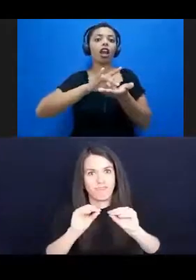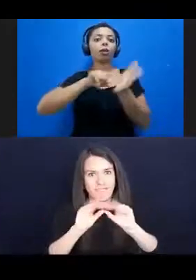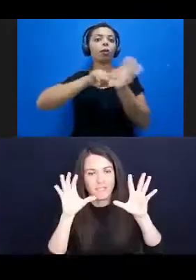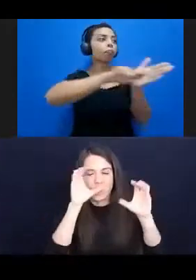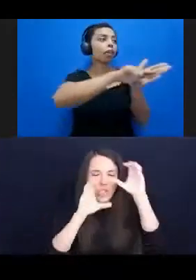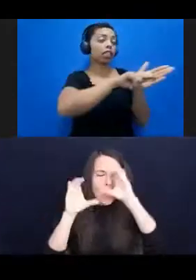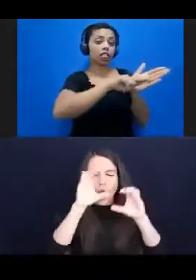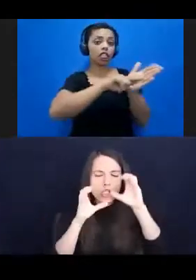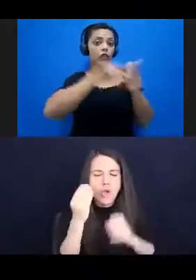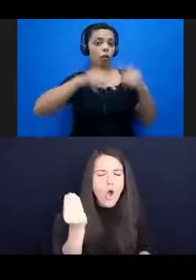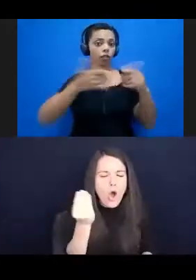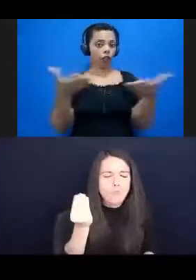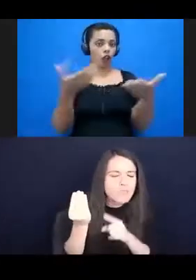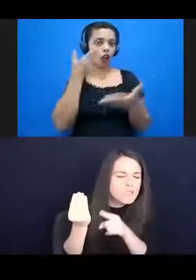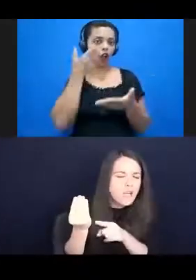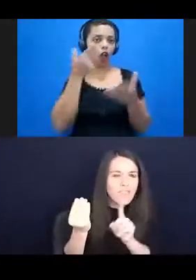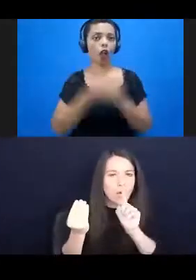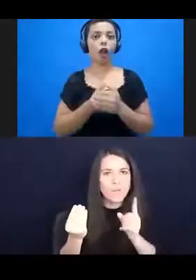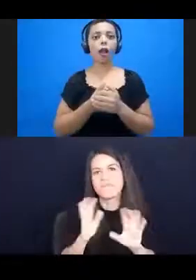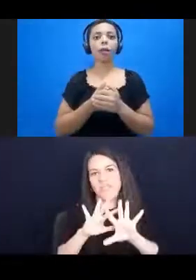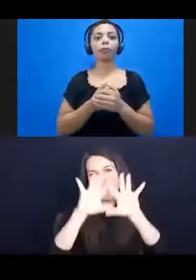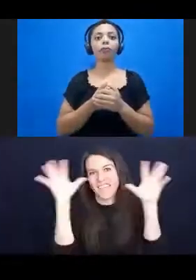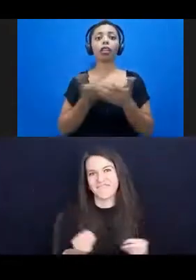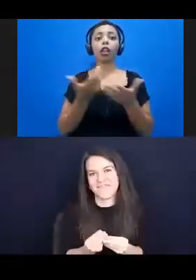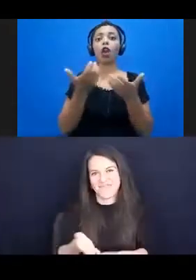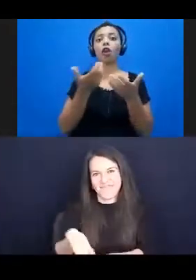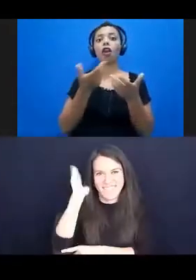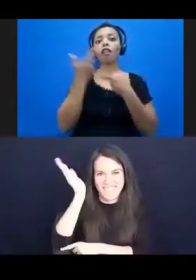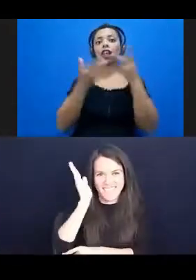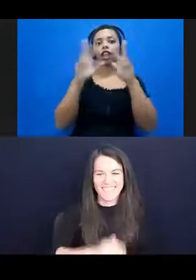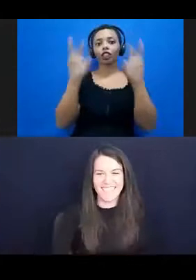That was everything that I wanted to talk about today.